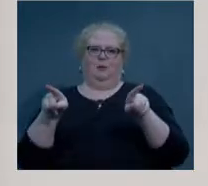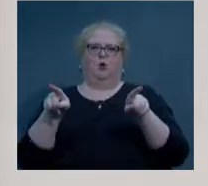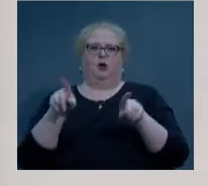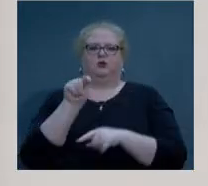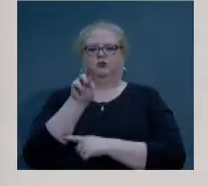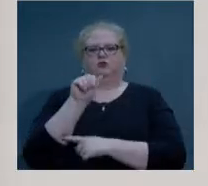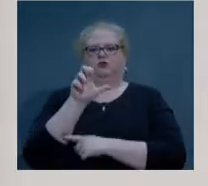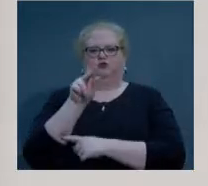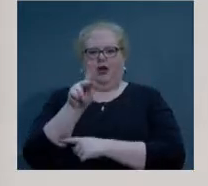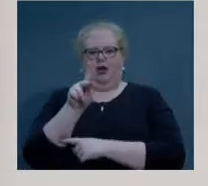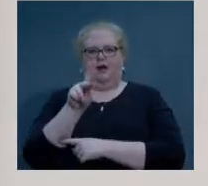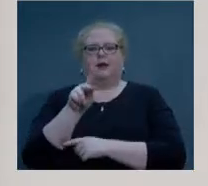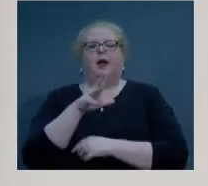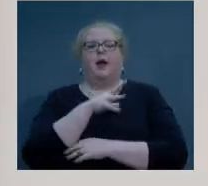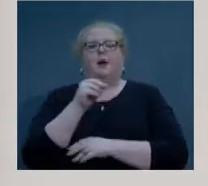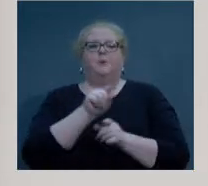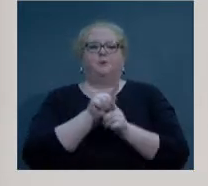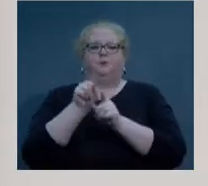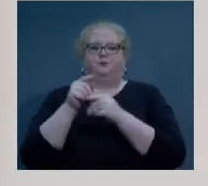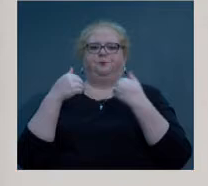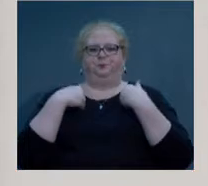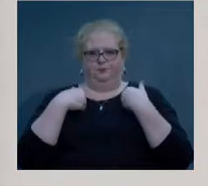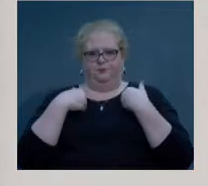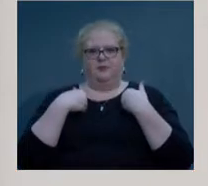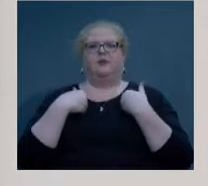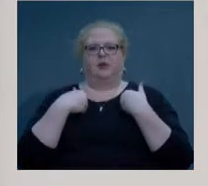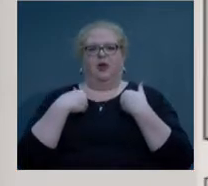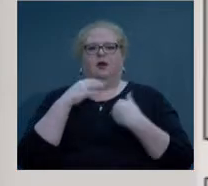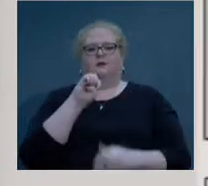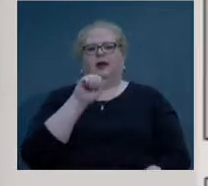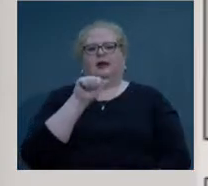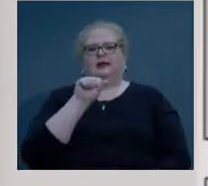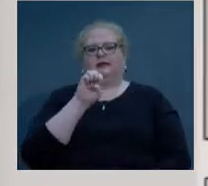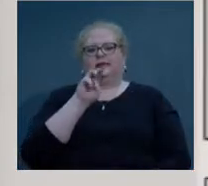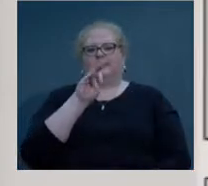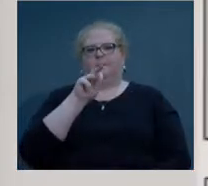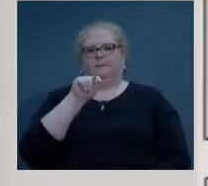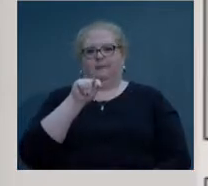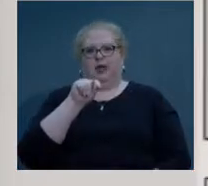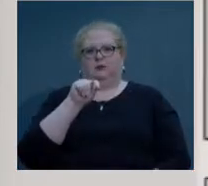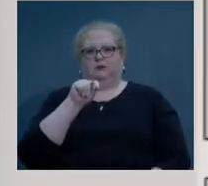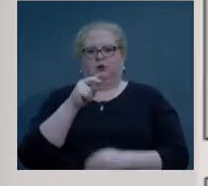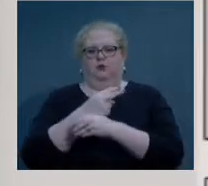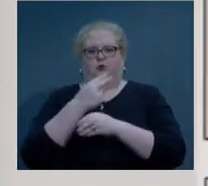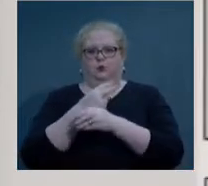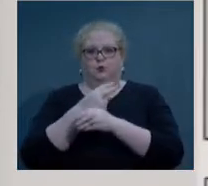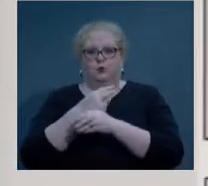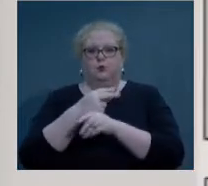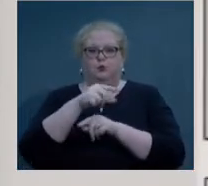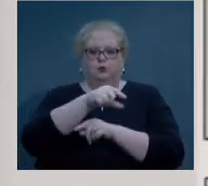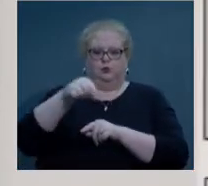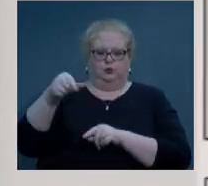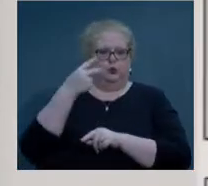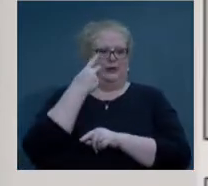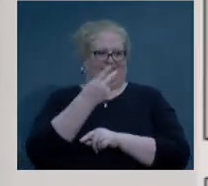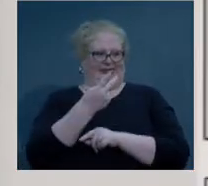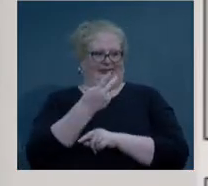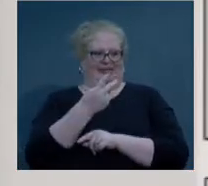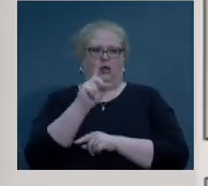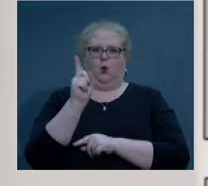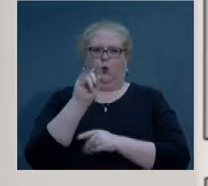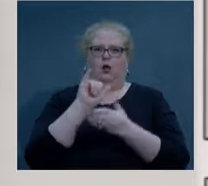is also an easement, as you can see on the property, which would be encumbered for